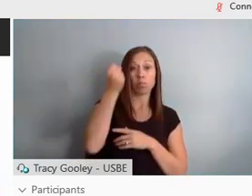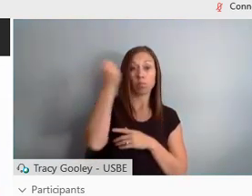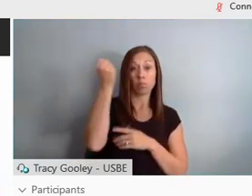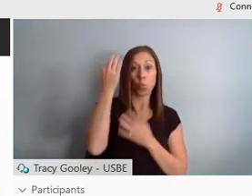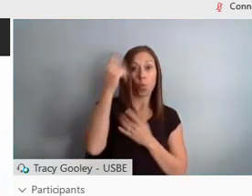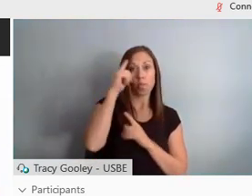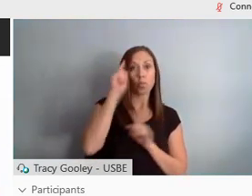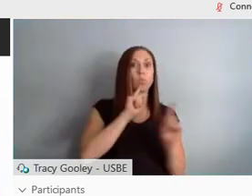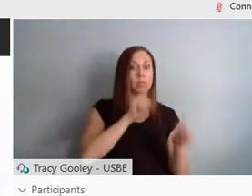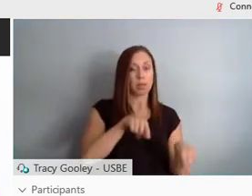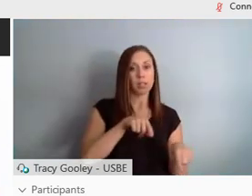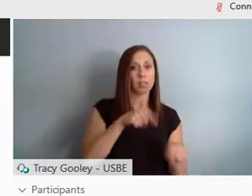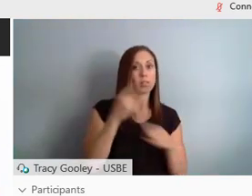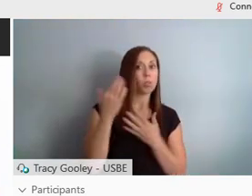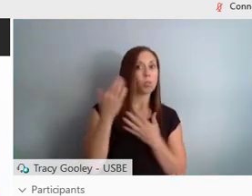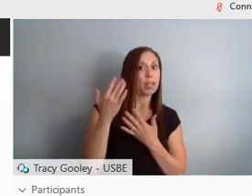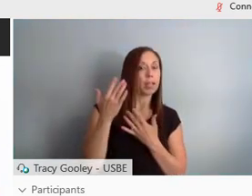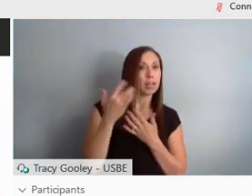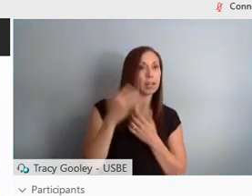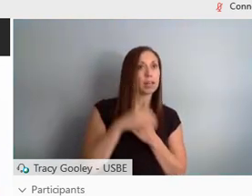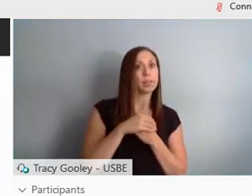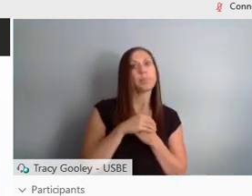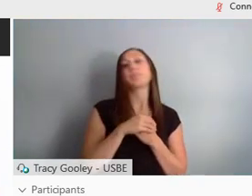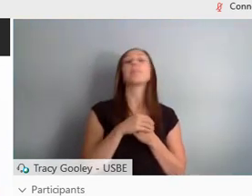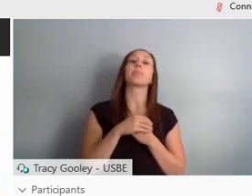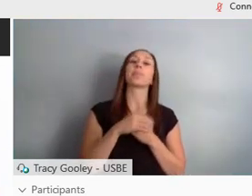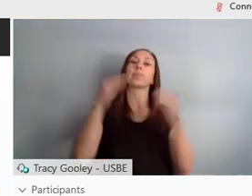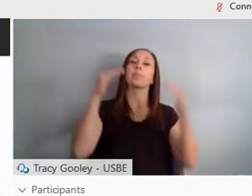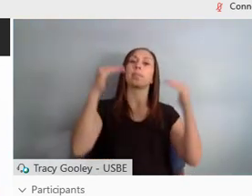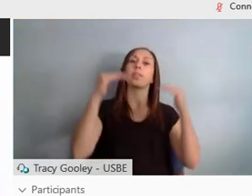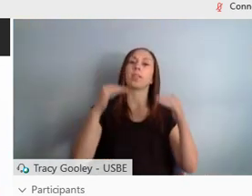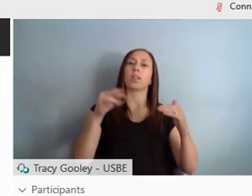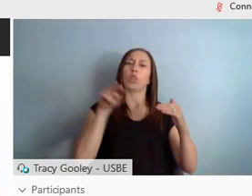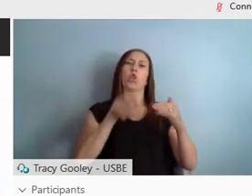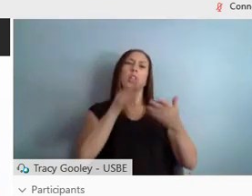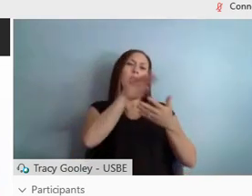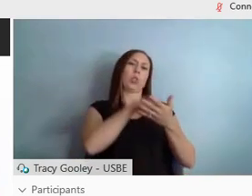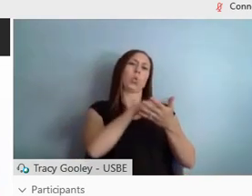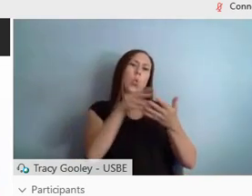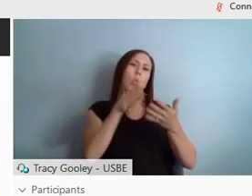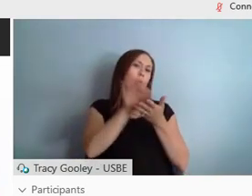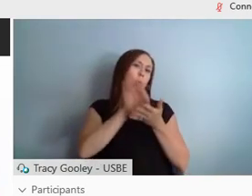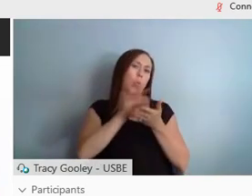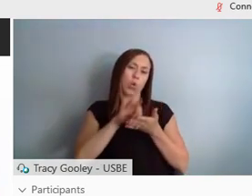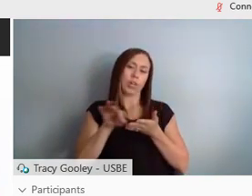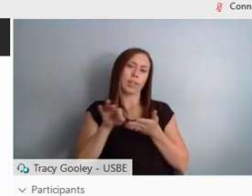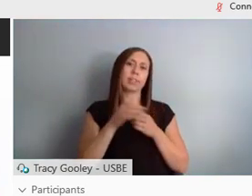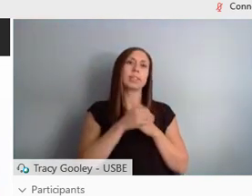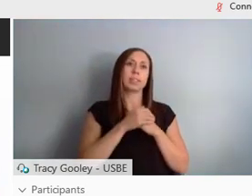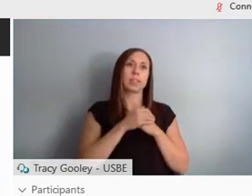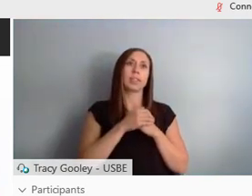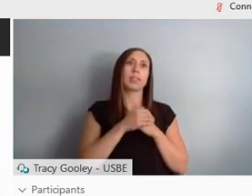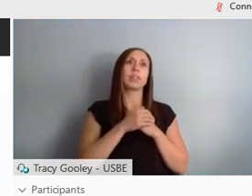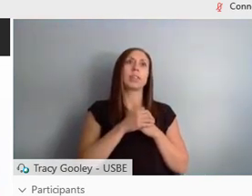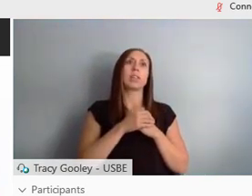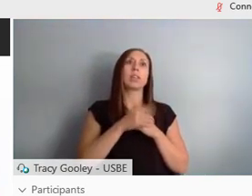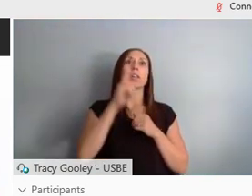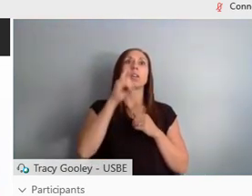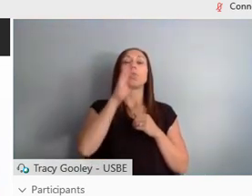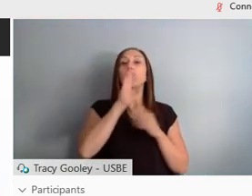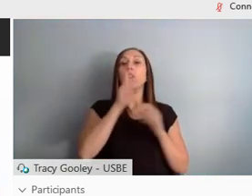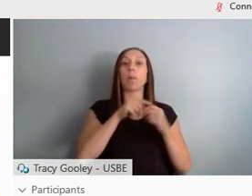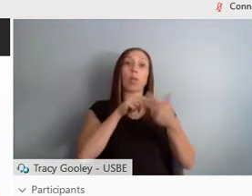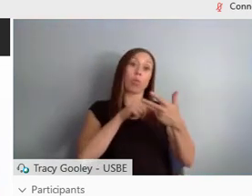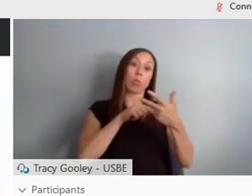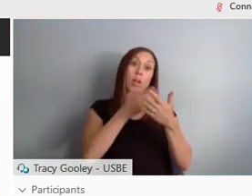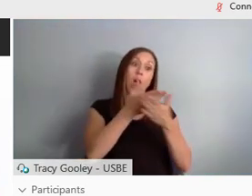student's response. So we're going to go down and look at the scoring on this one. So we're going to go through the scoring for 3 objects, and